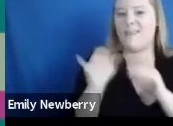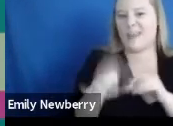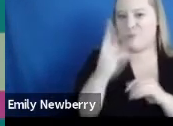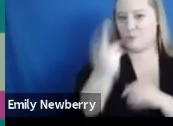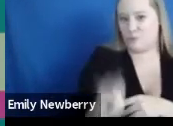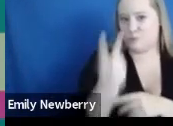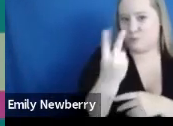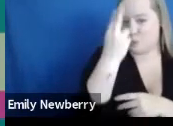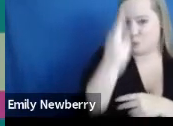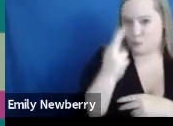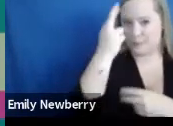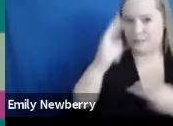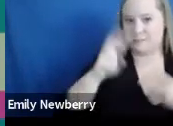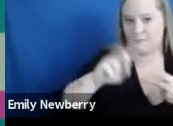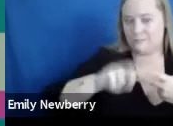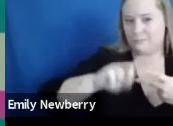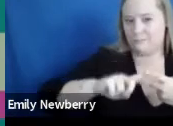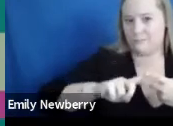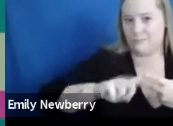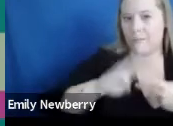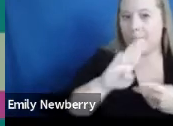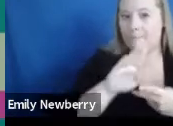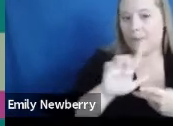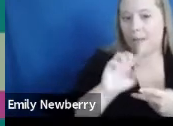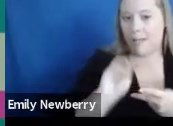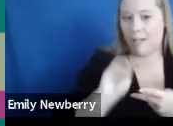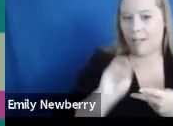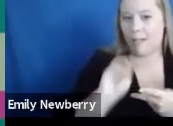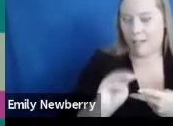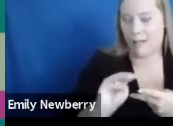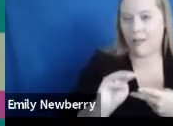One is the BLM had some